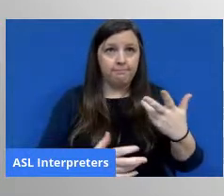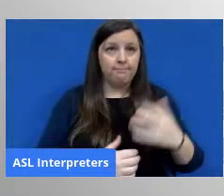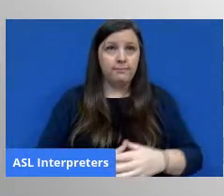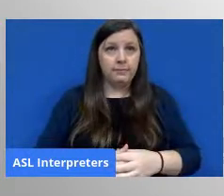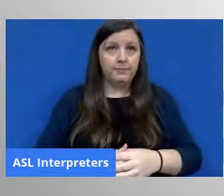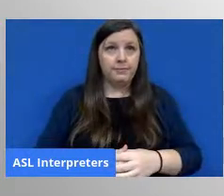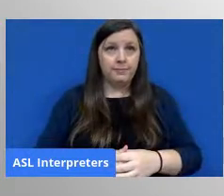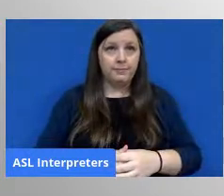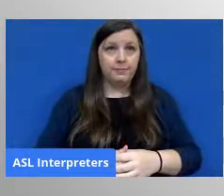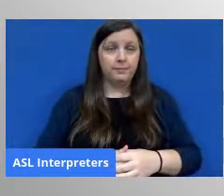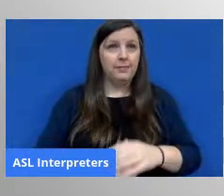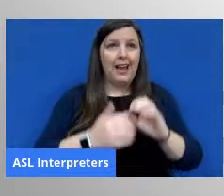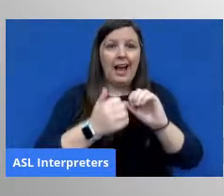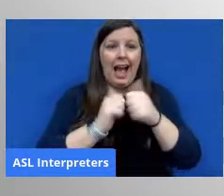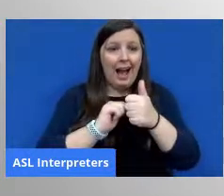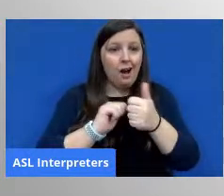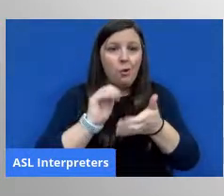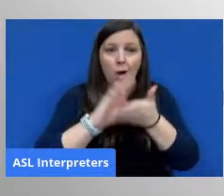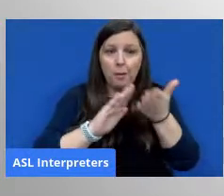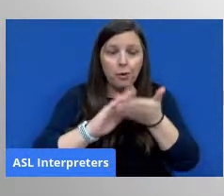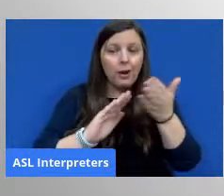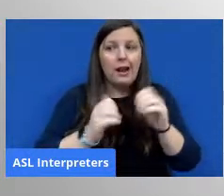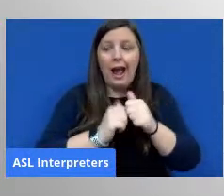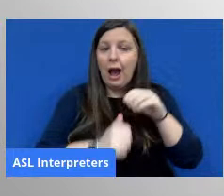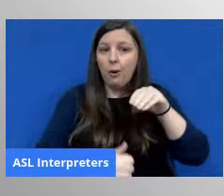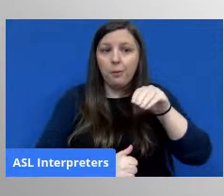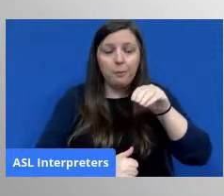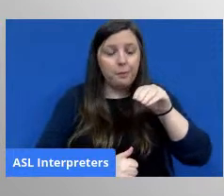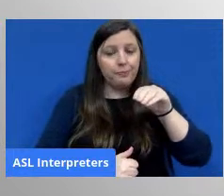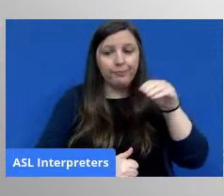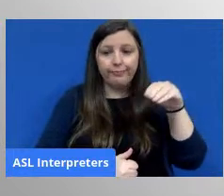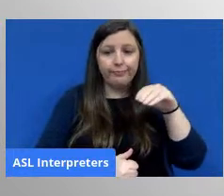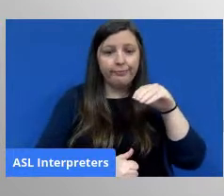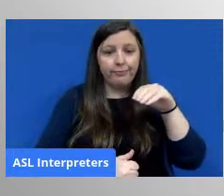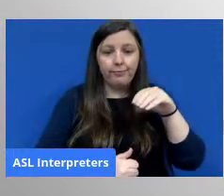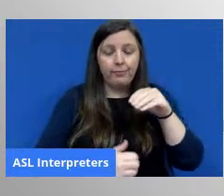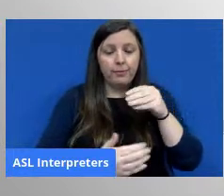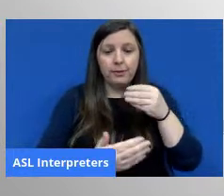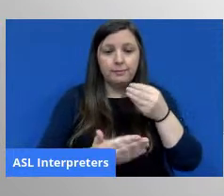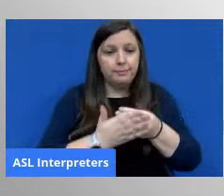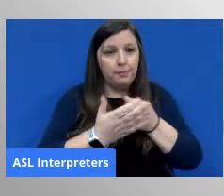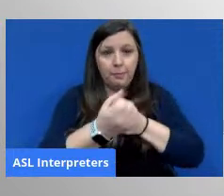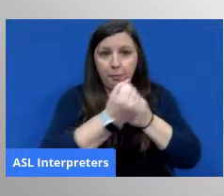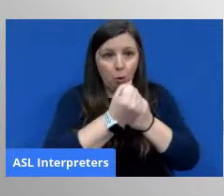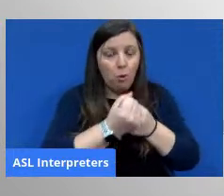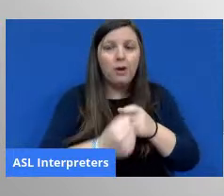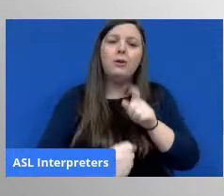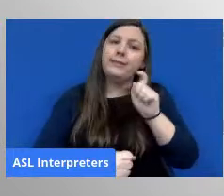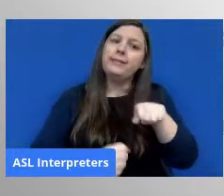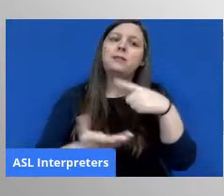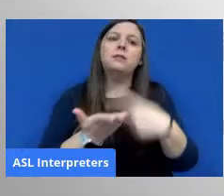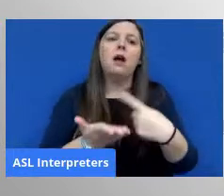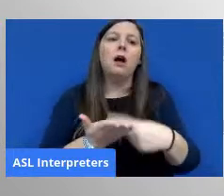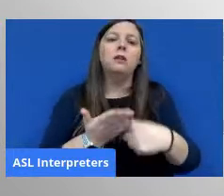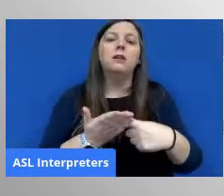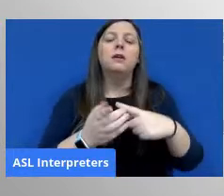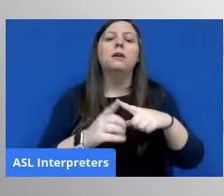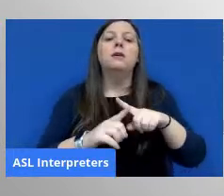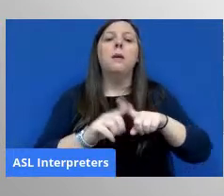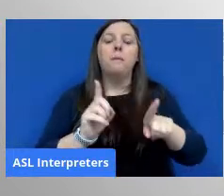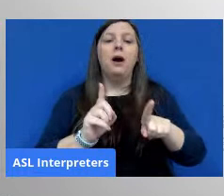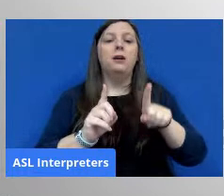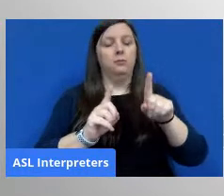and again, how we operate it, how we fund it, all has to be discussed. But where all these organizations can be funneled